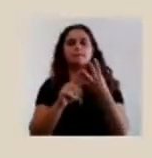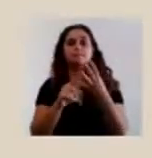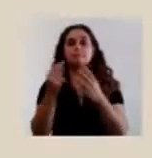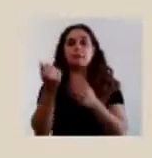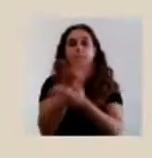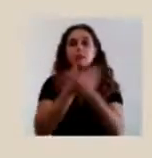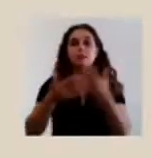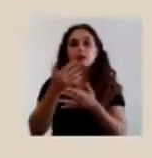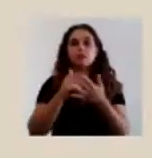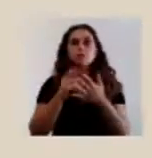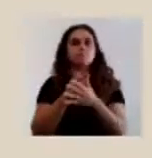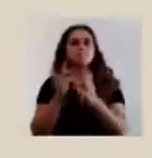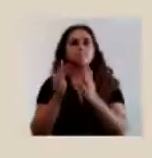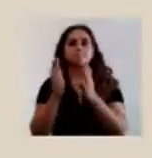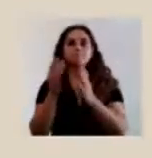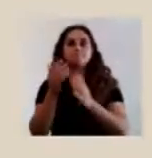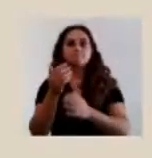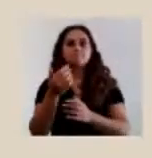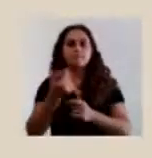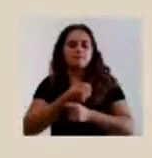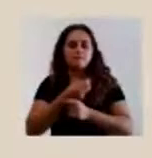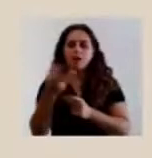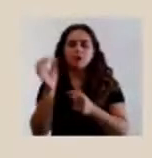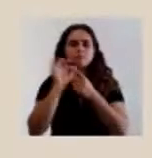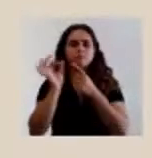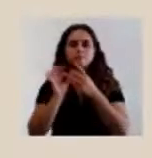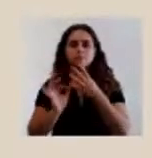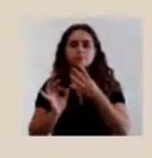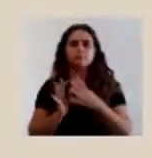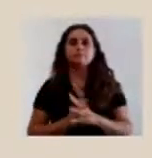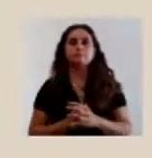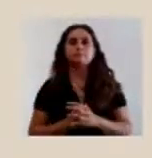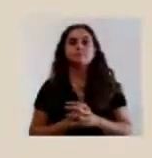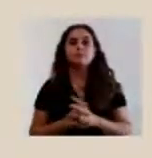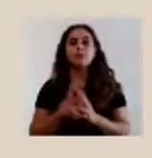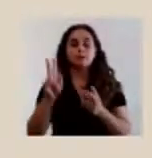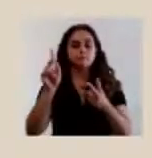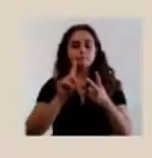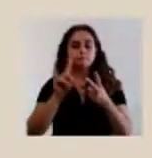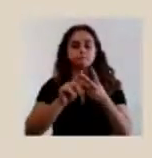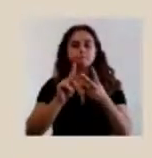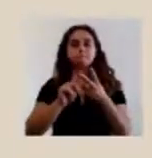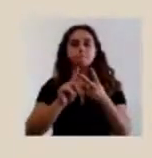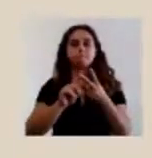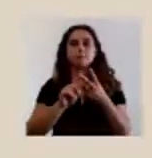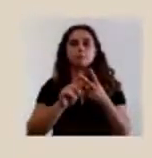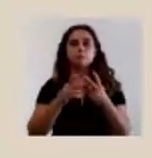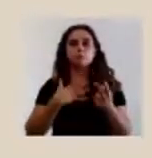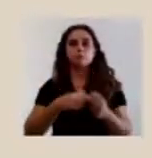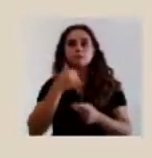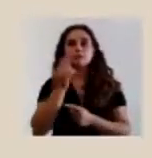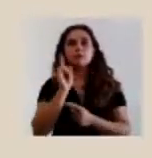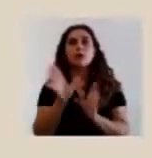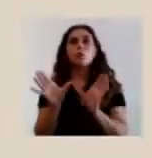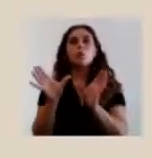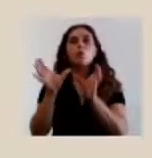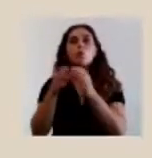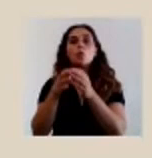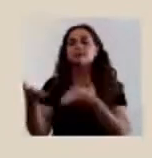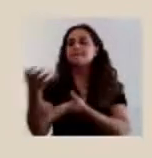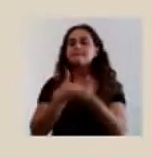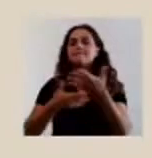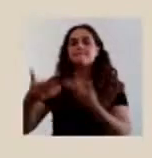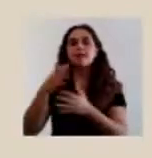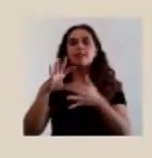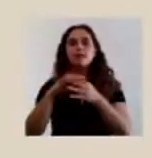status, health status, and many more categories. The second thing I want to address is the group dynamics